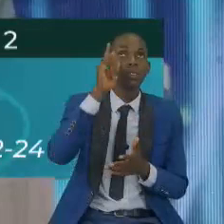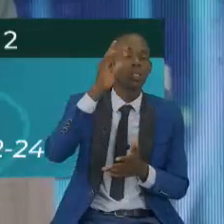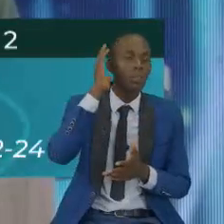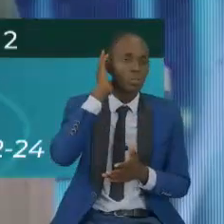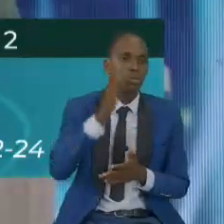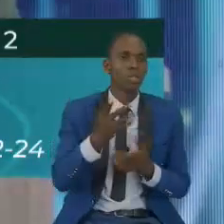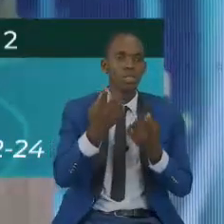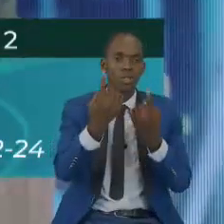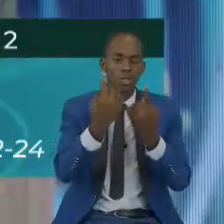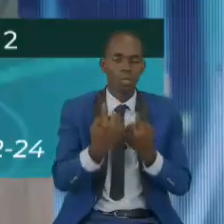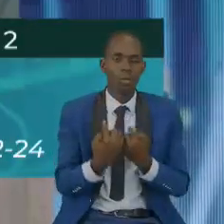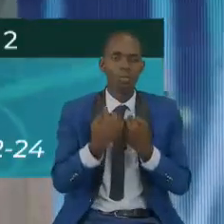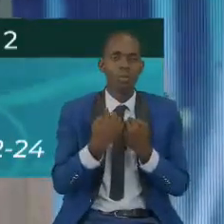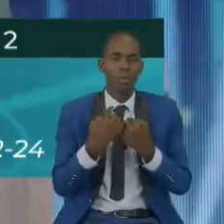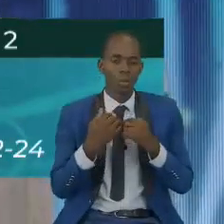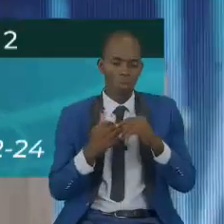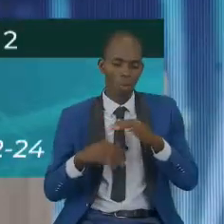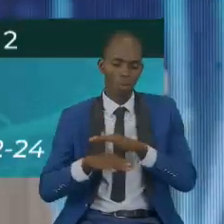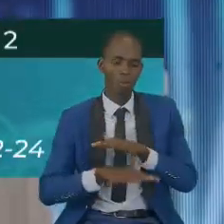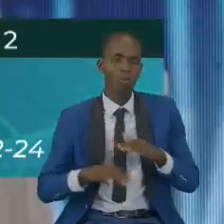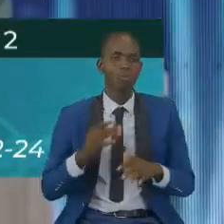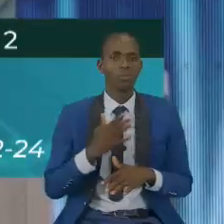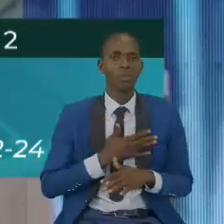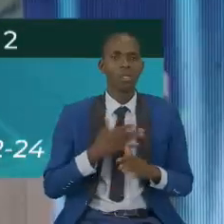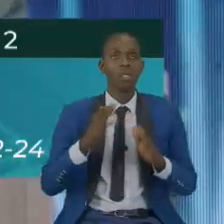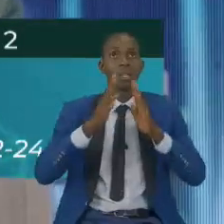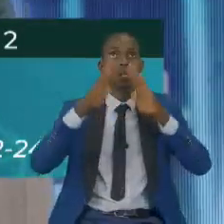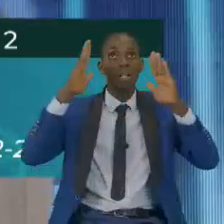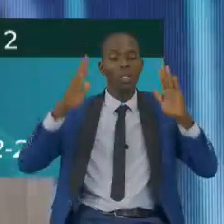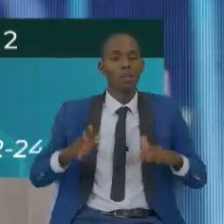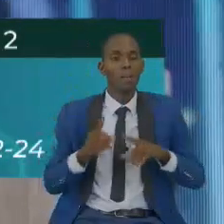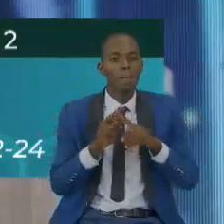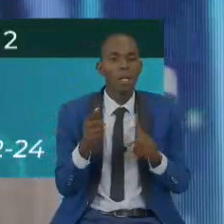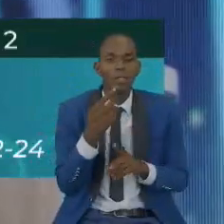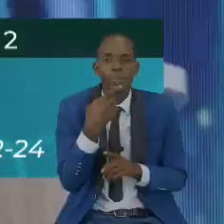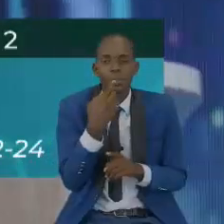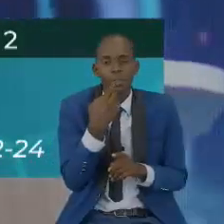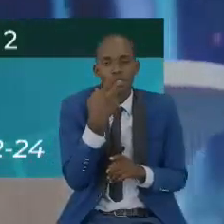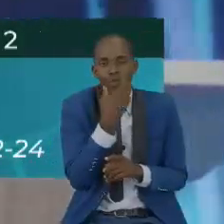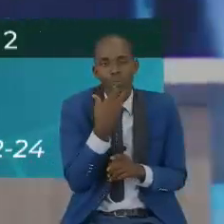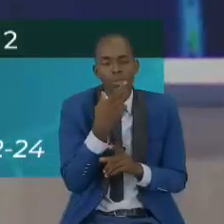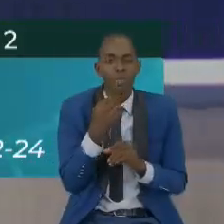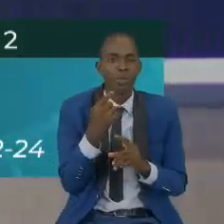shouldest come under my roof, but speak the word only, and my